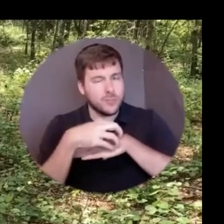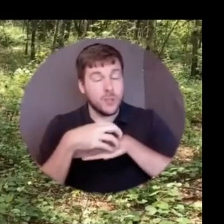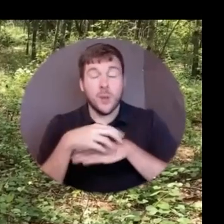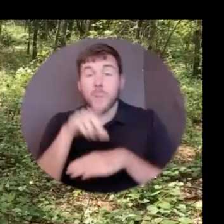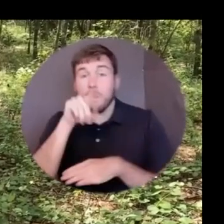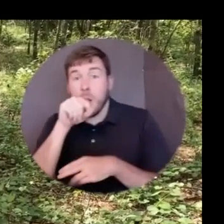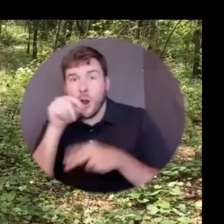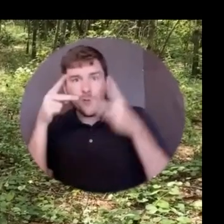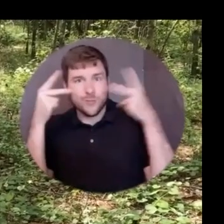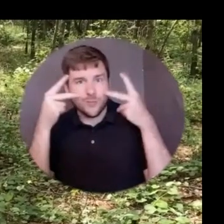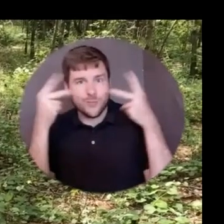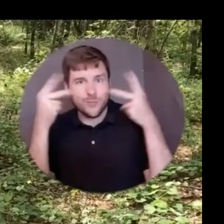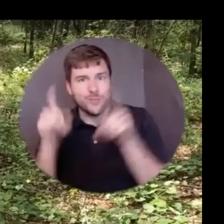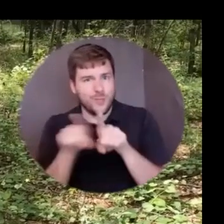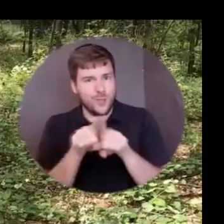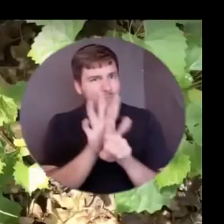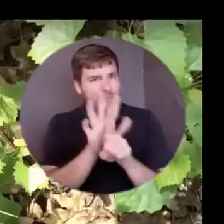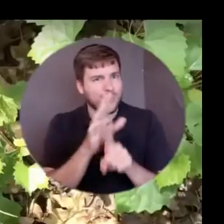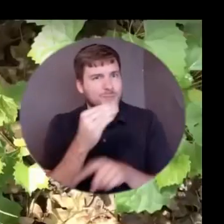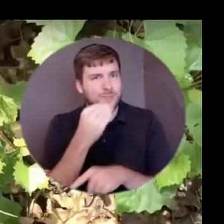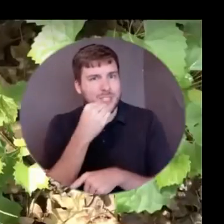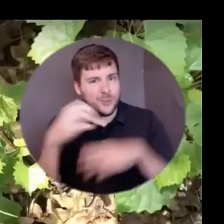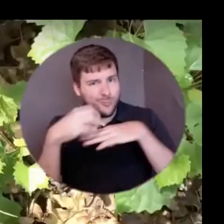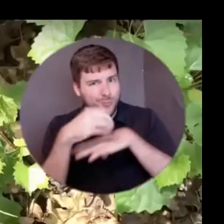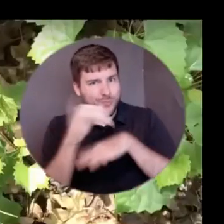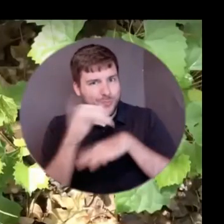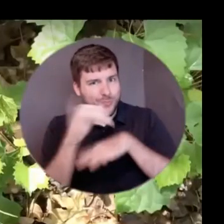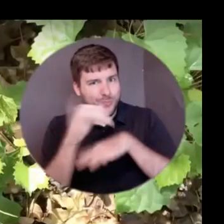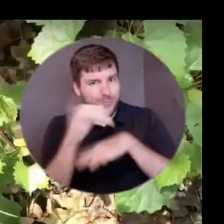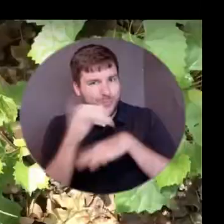raccoons also love muscadine grapes.